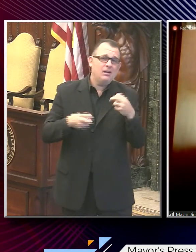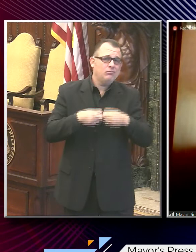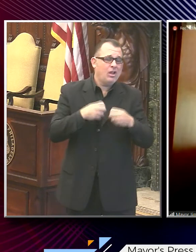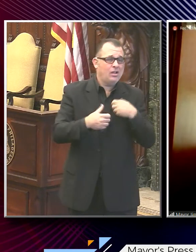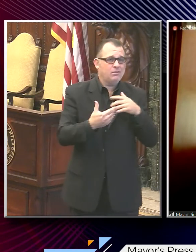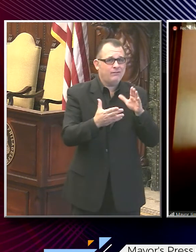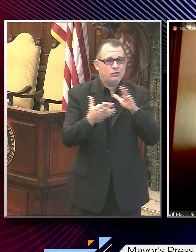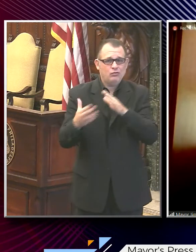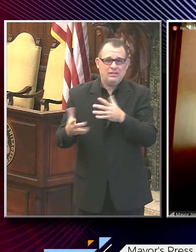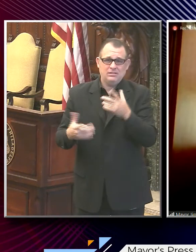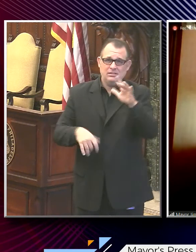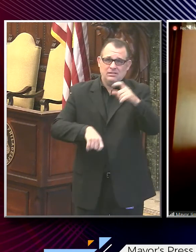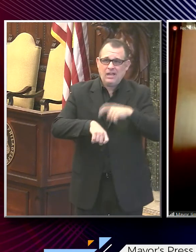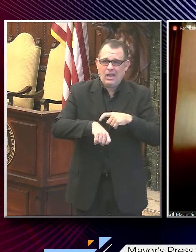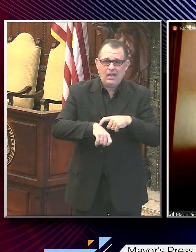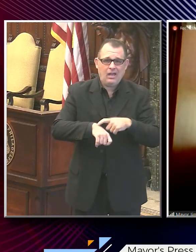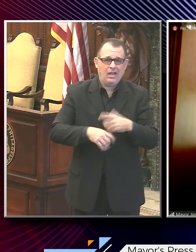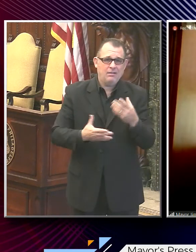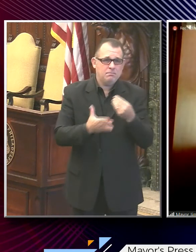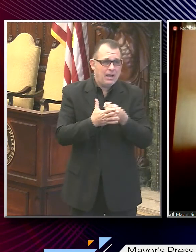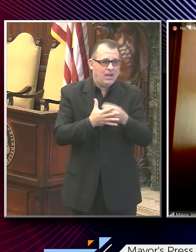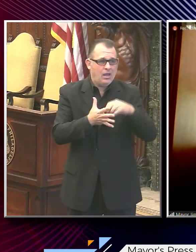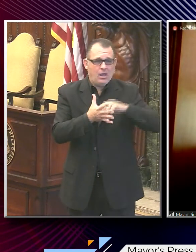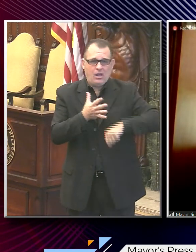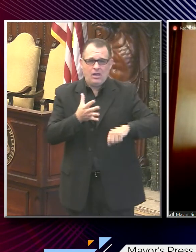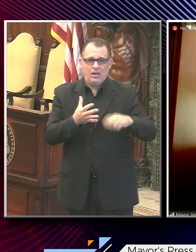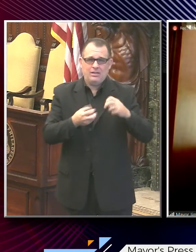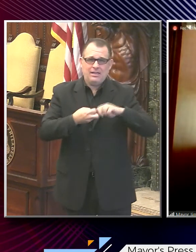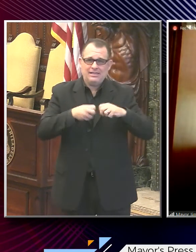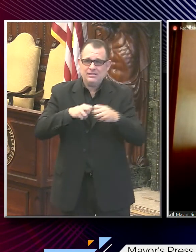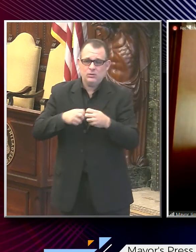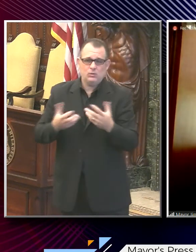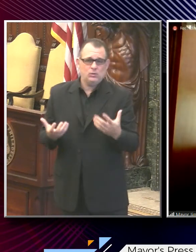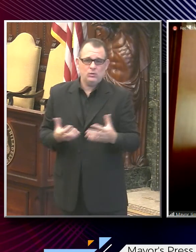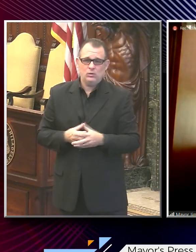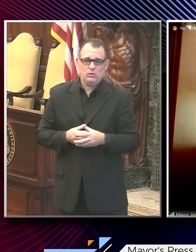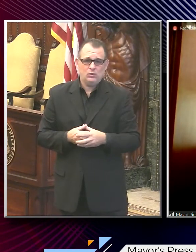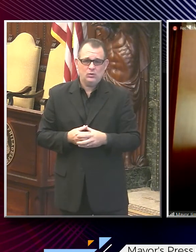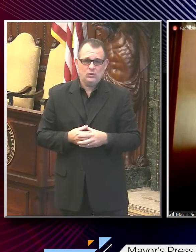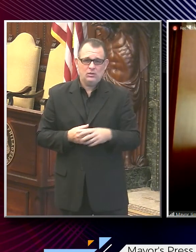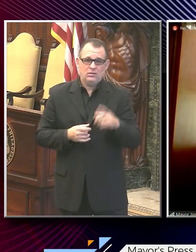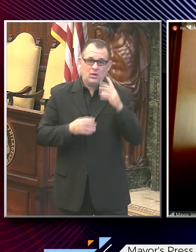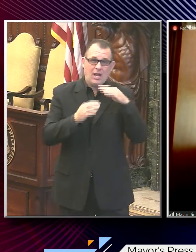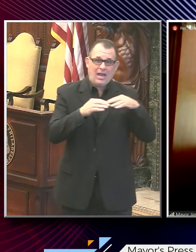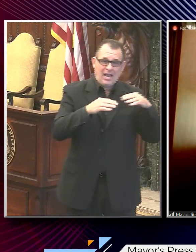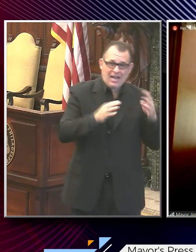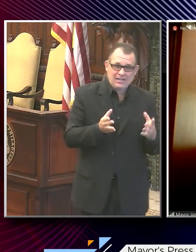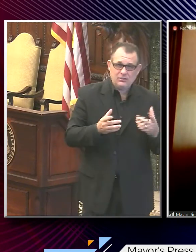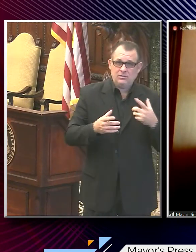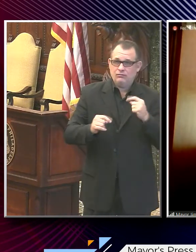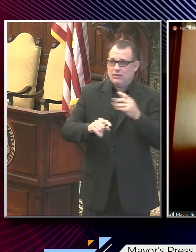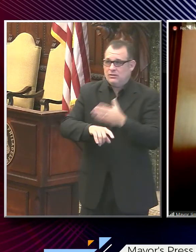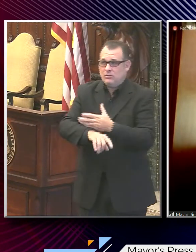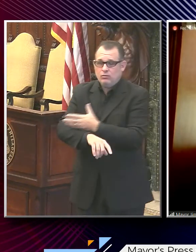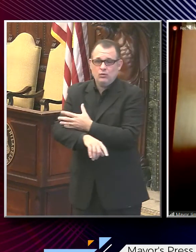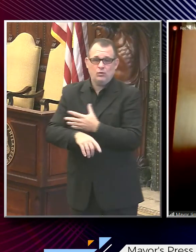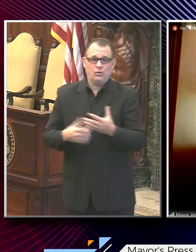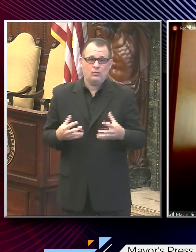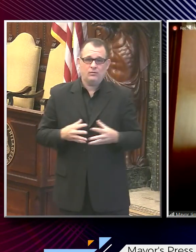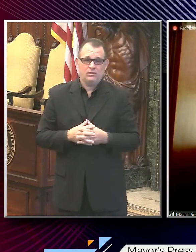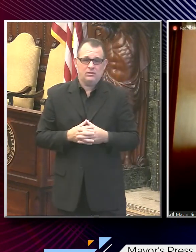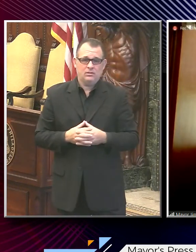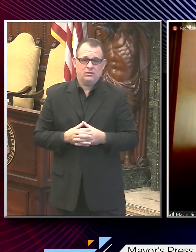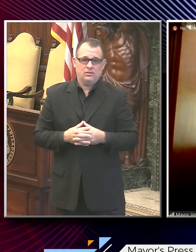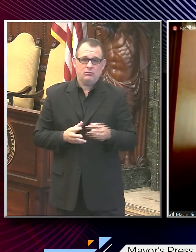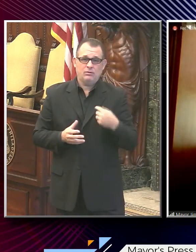and money taken away from issues that education and housing that we really need to improve. So we'll get a